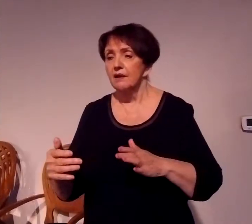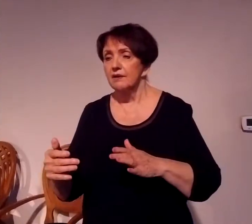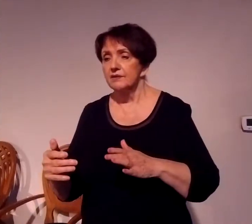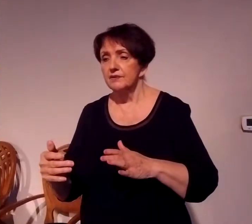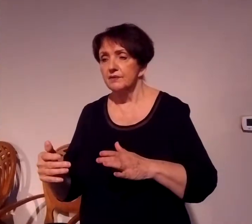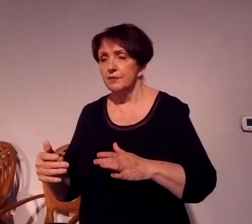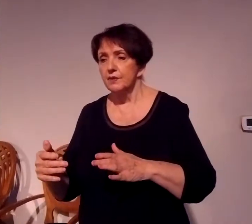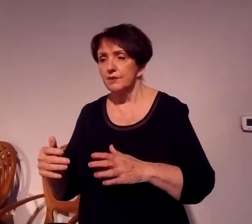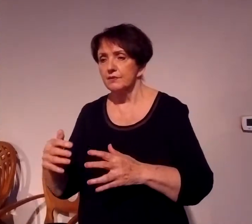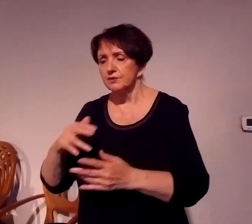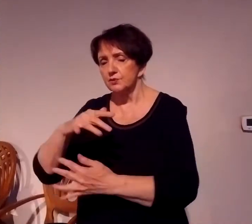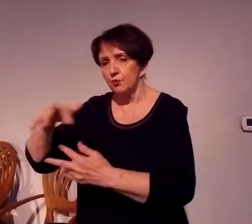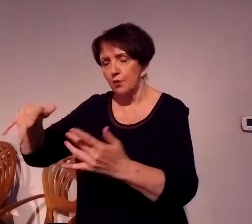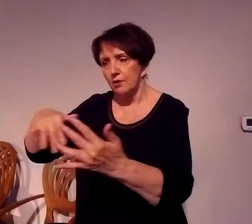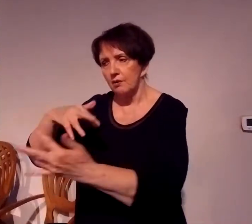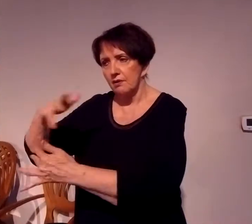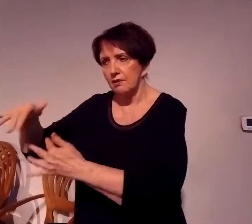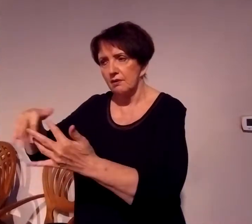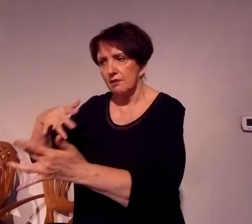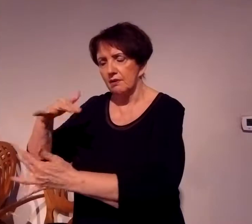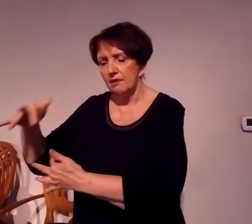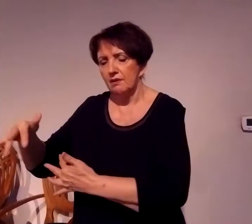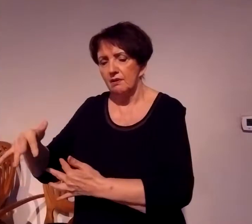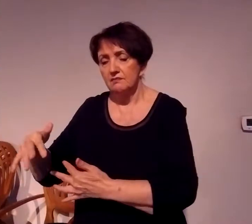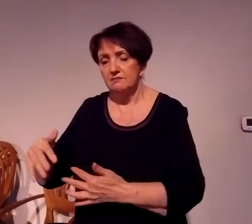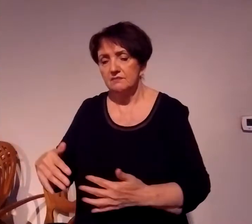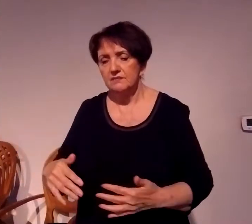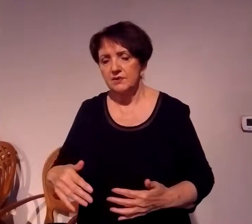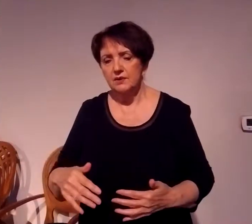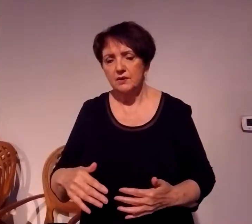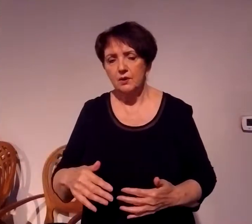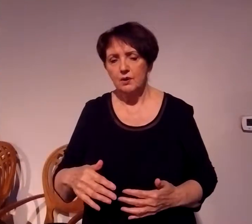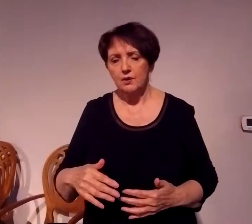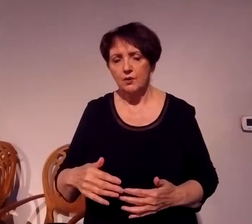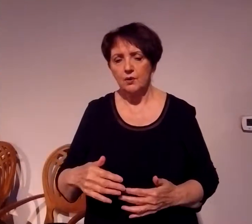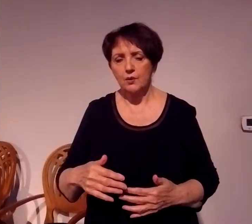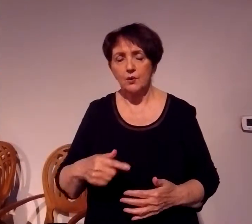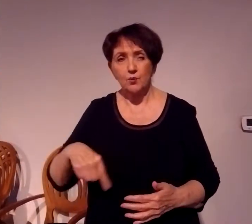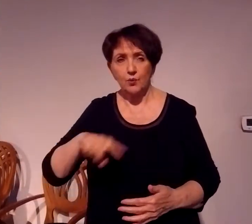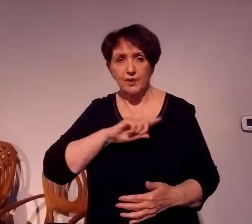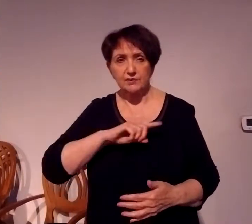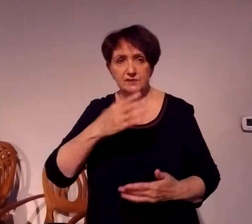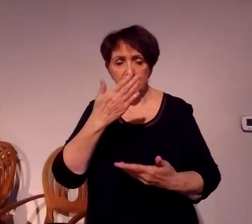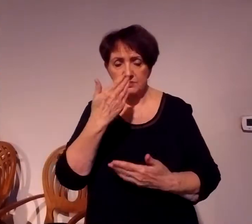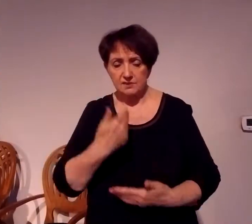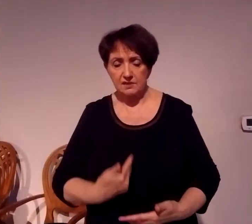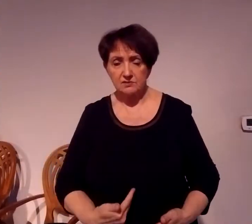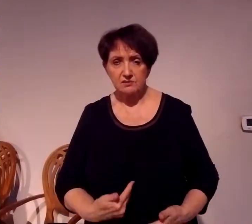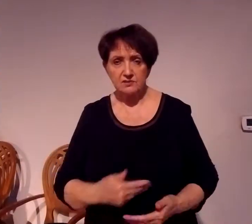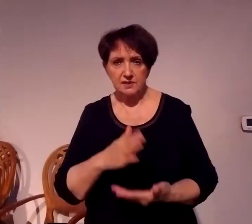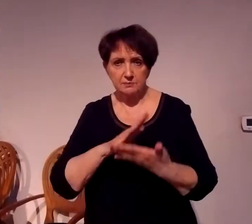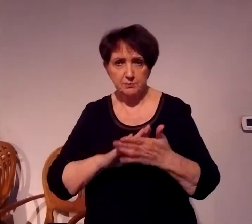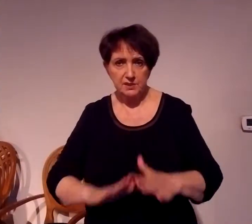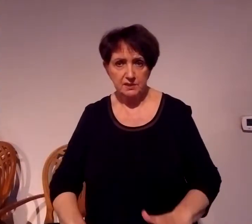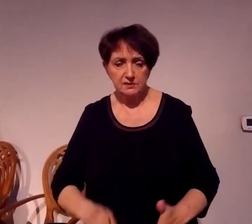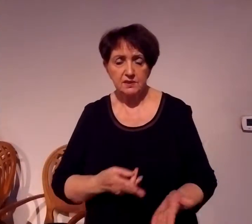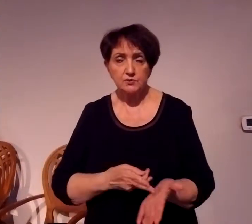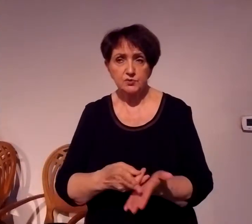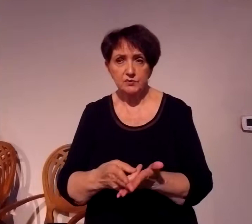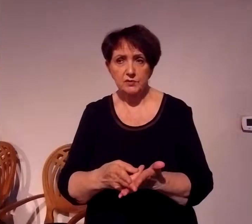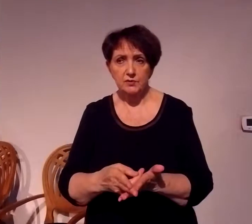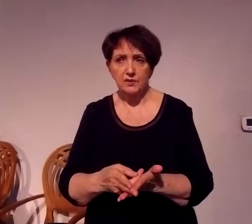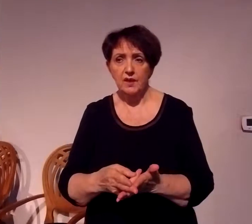the swirl, we are so centered in peace and truth